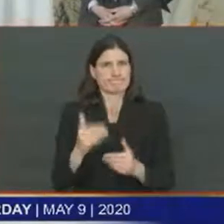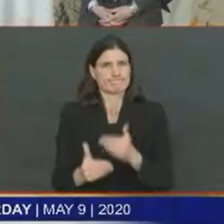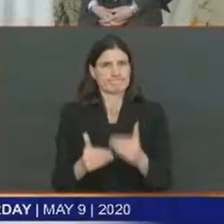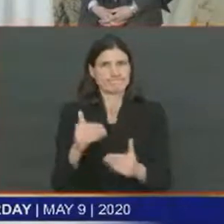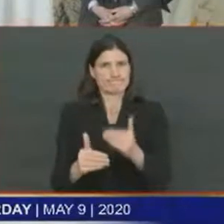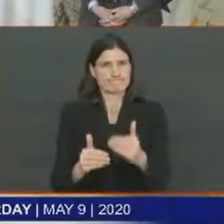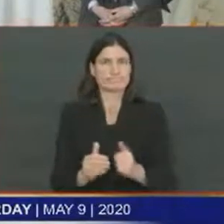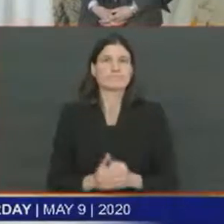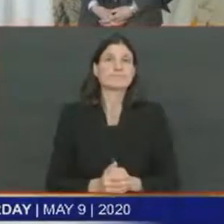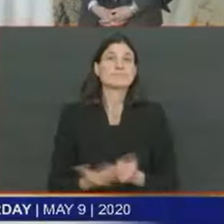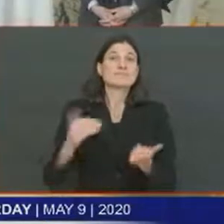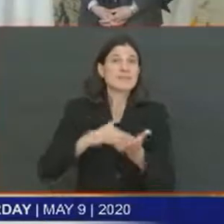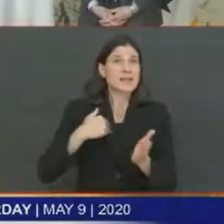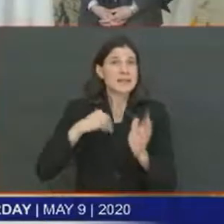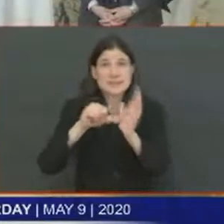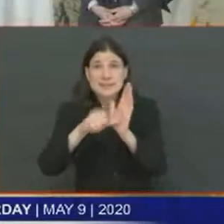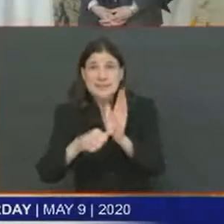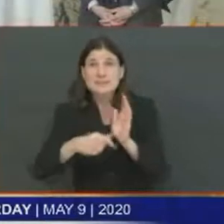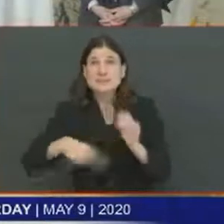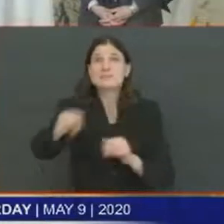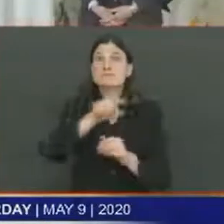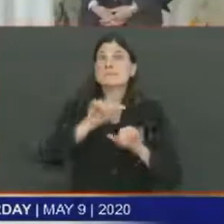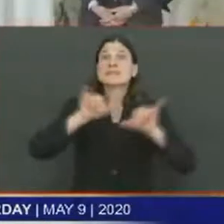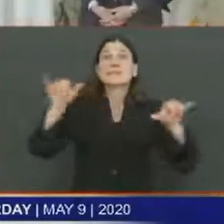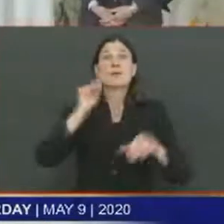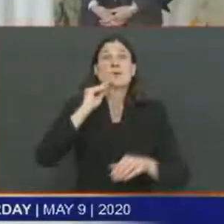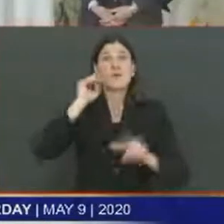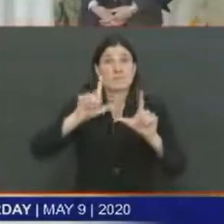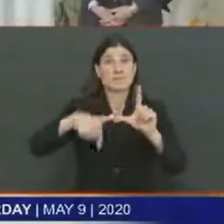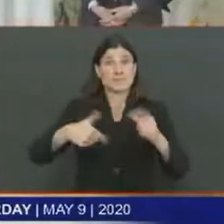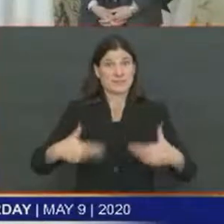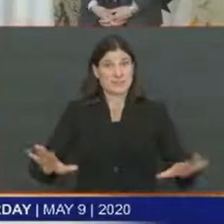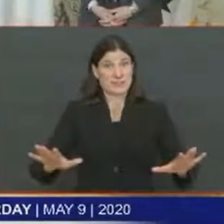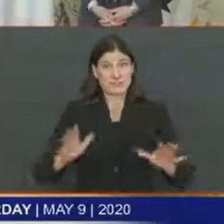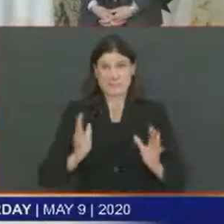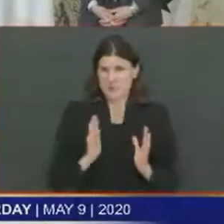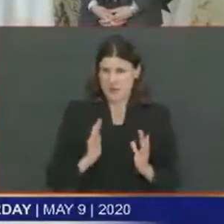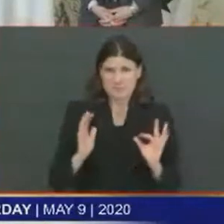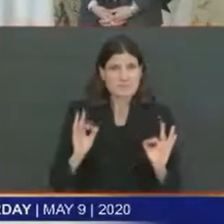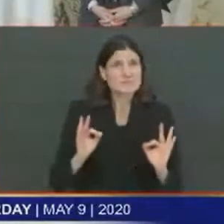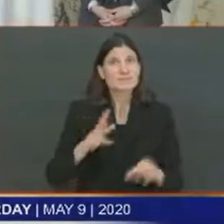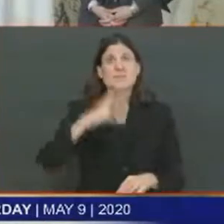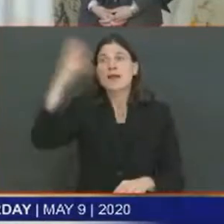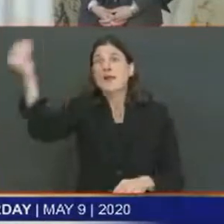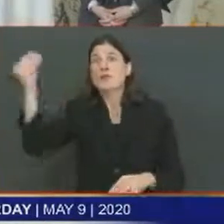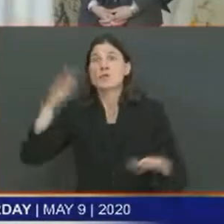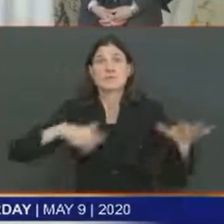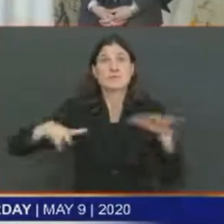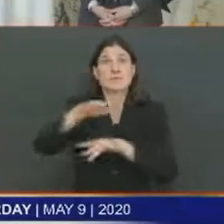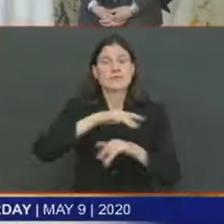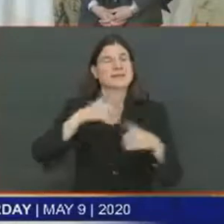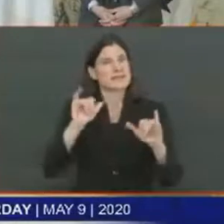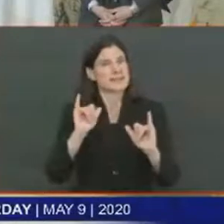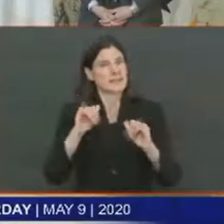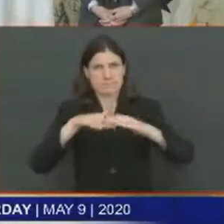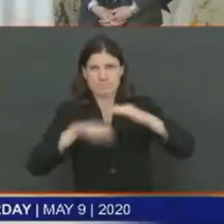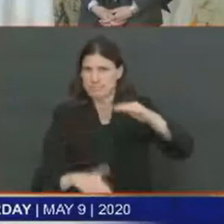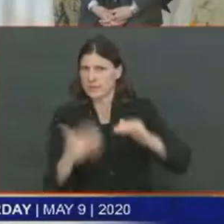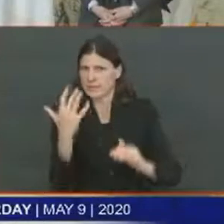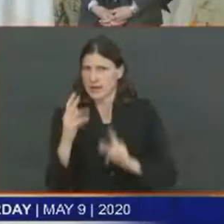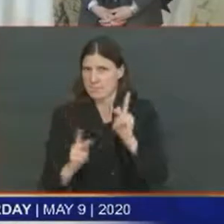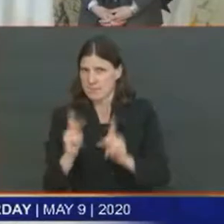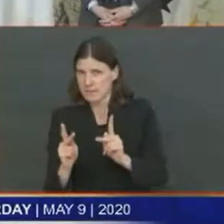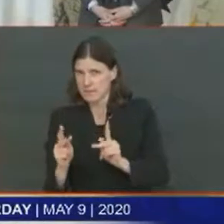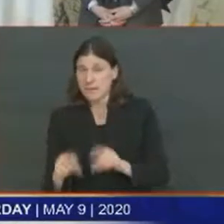rules, fewer people in the store, keep a social distance of 6 feet, wear your masks, but